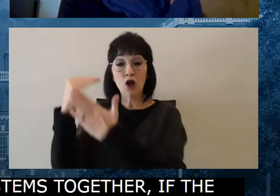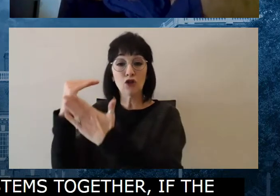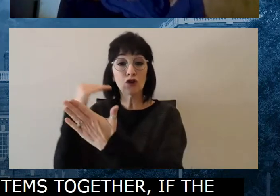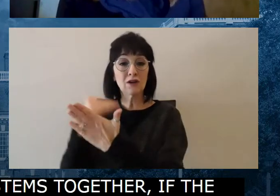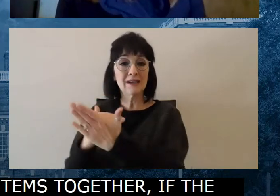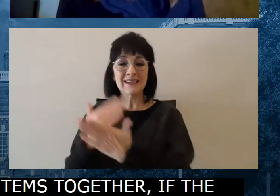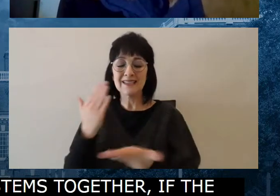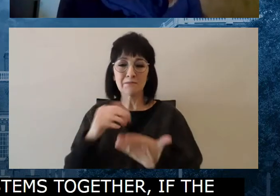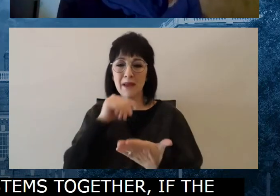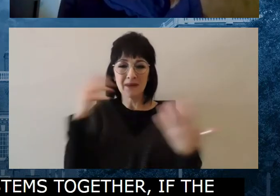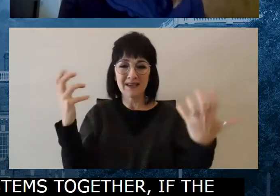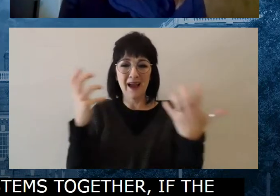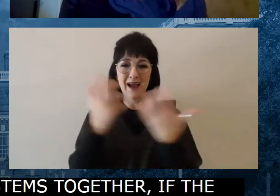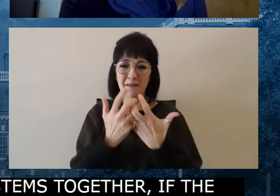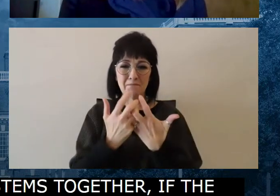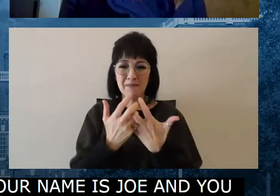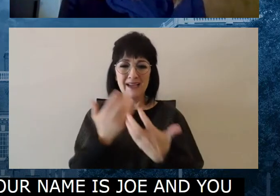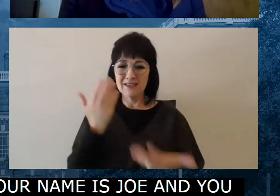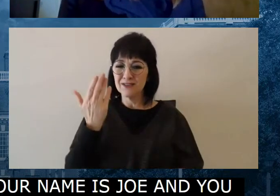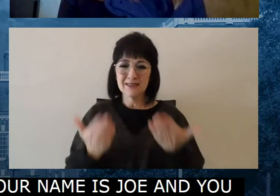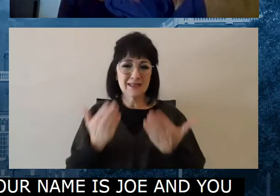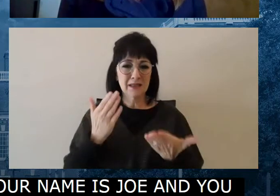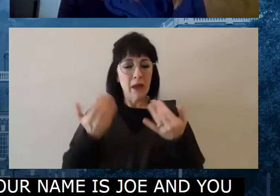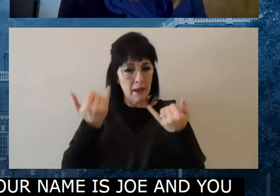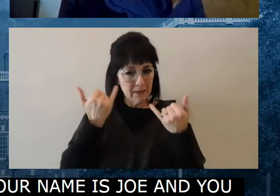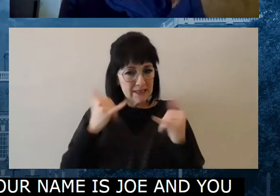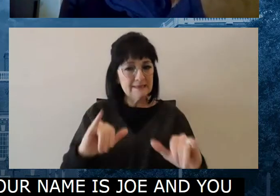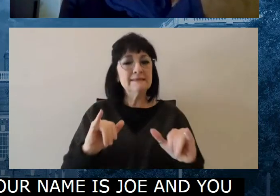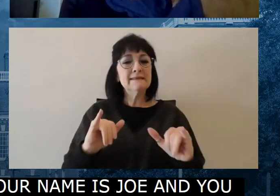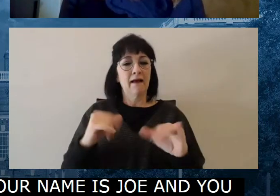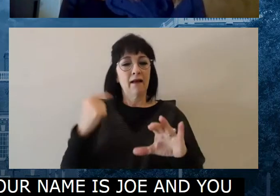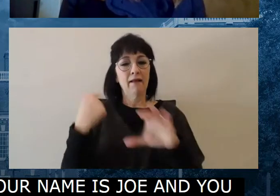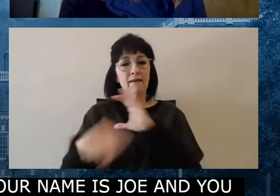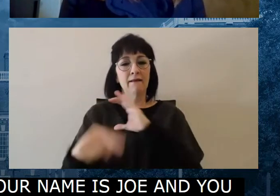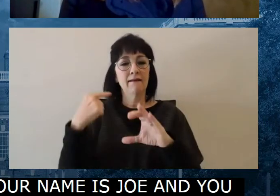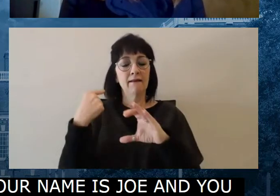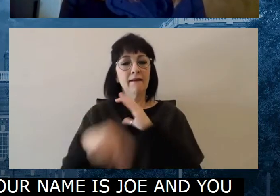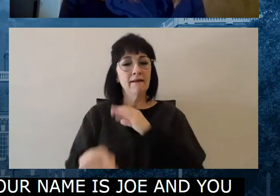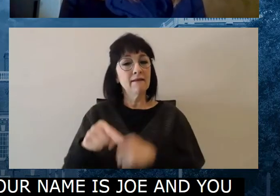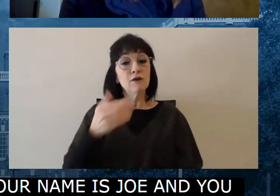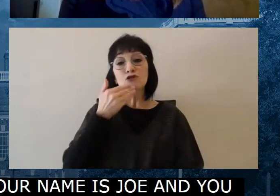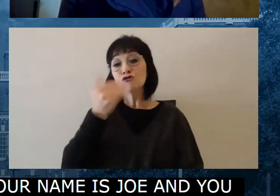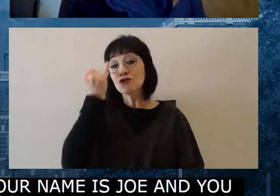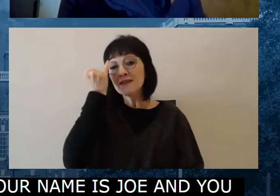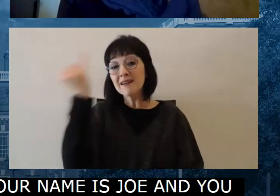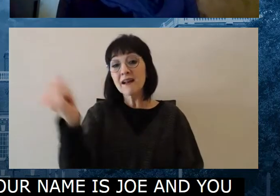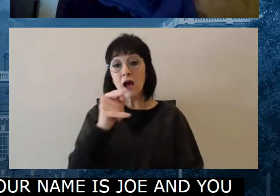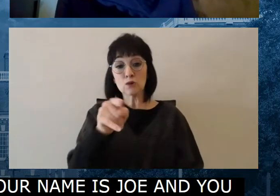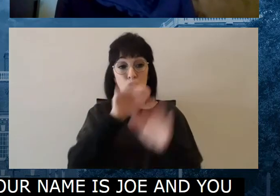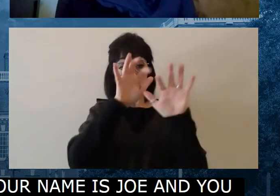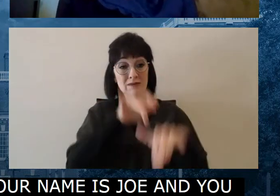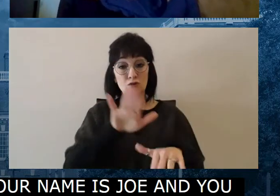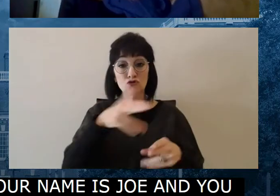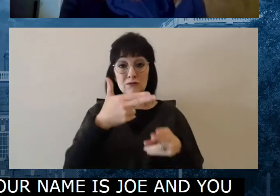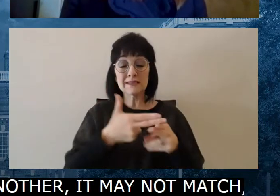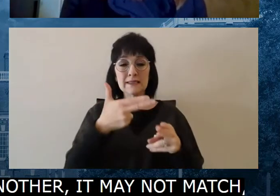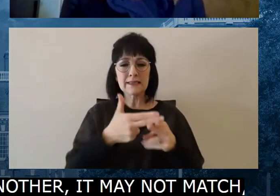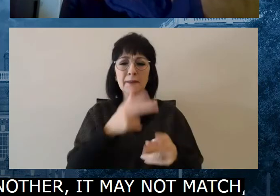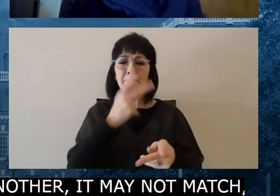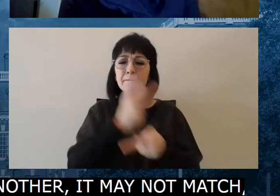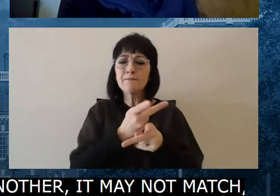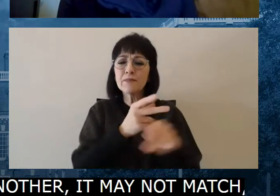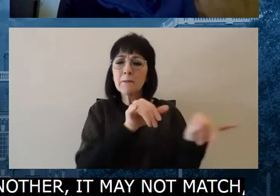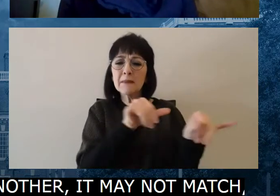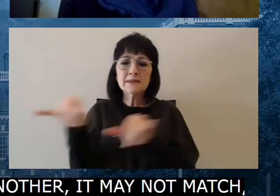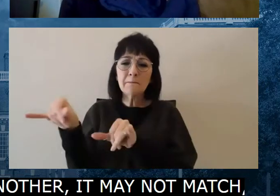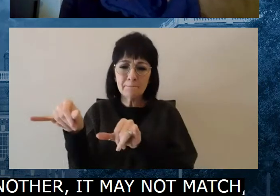not match. So you may still be receiving some emails from us providing updates on vaccination. If you have been vaccinated, go